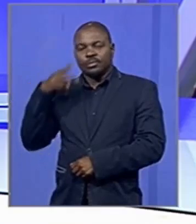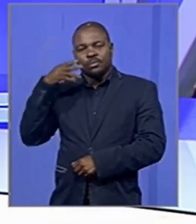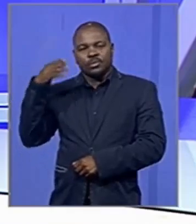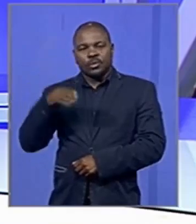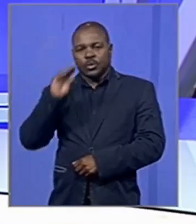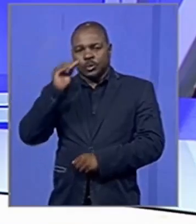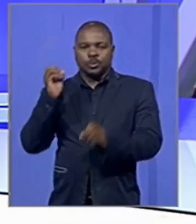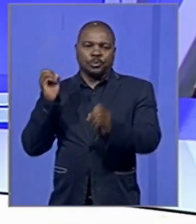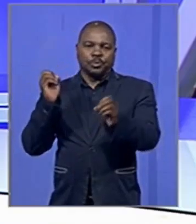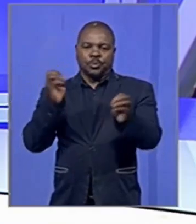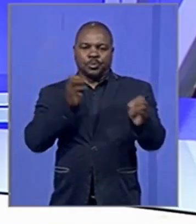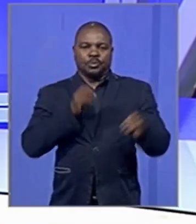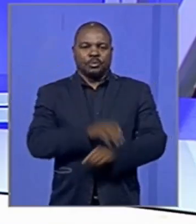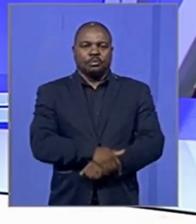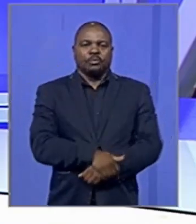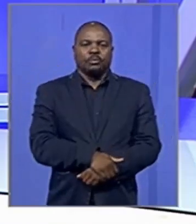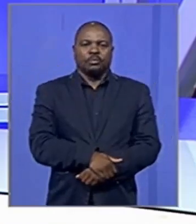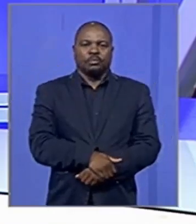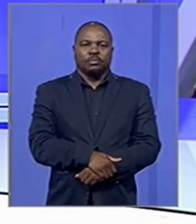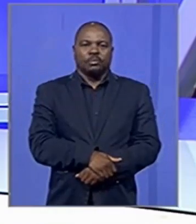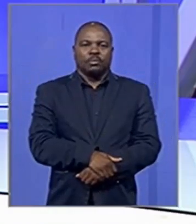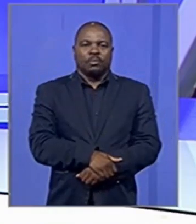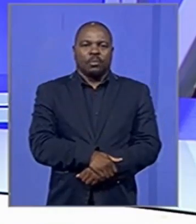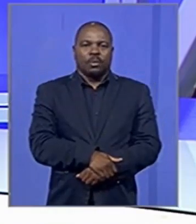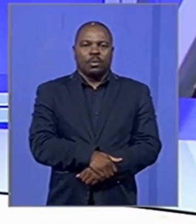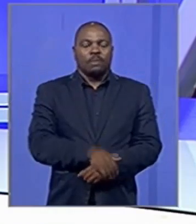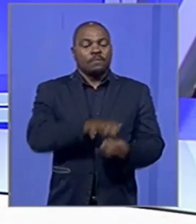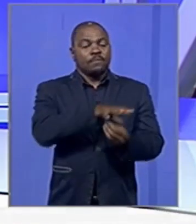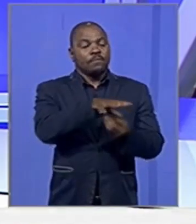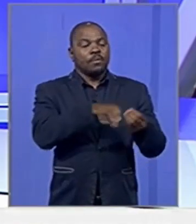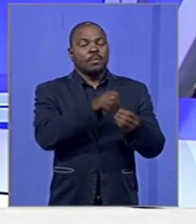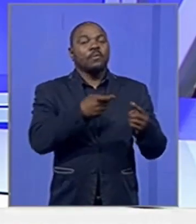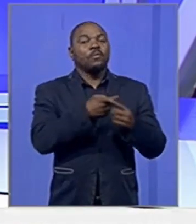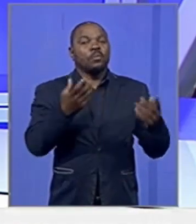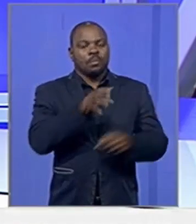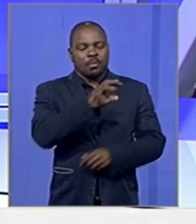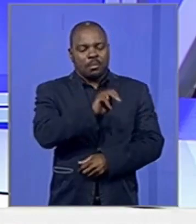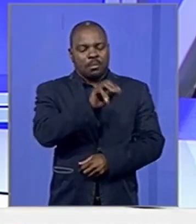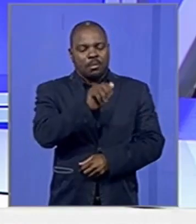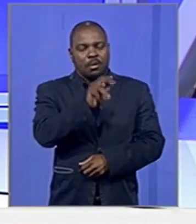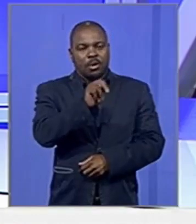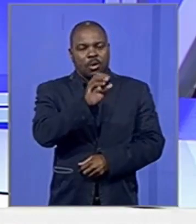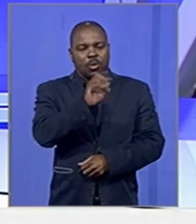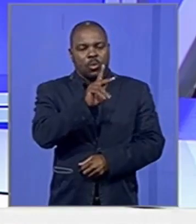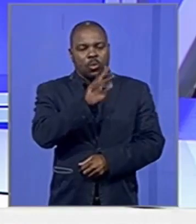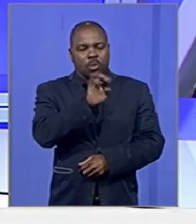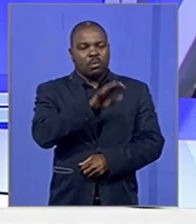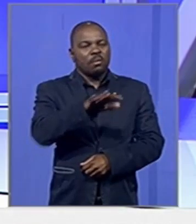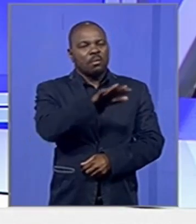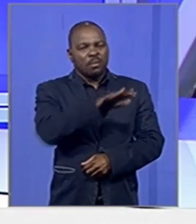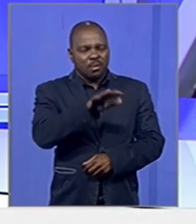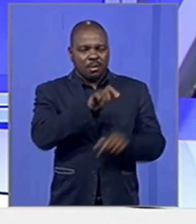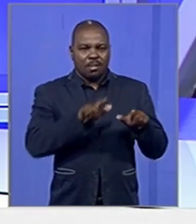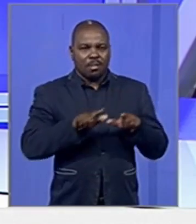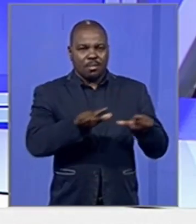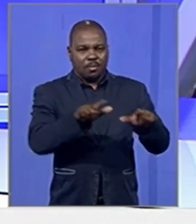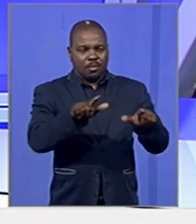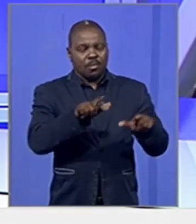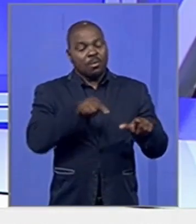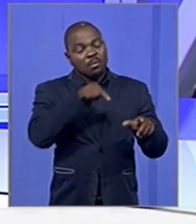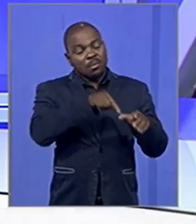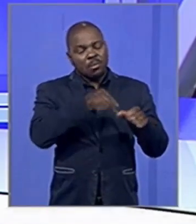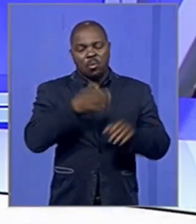mmogo Augustine Letlalo. Lapa la go tswa motsaneng wa Manoke ka Begersfort ka Limpopo le nyaka dikarabo